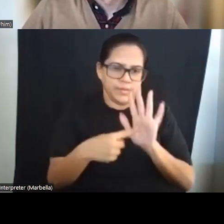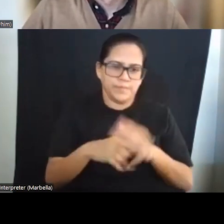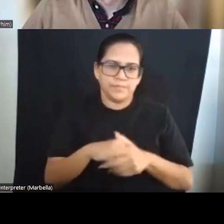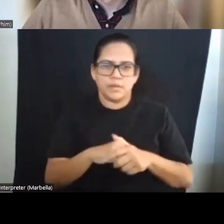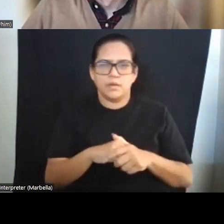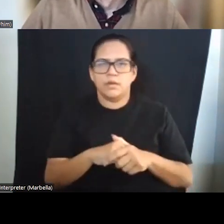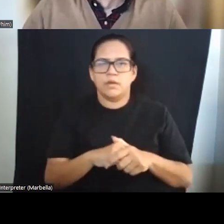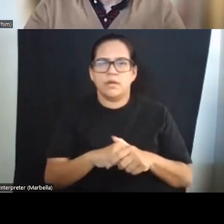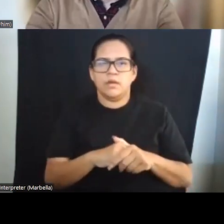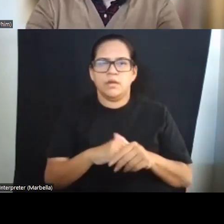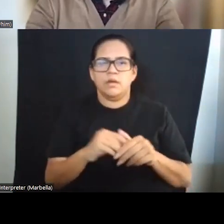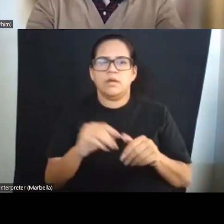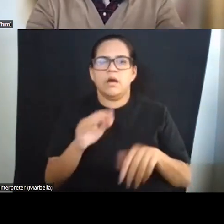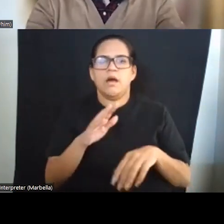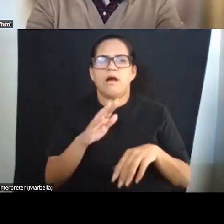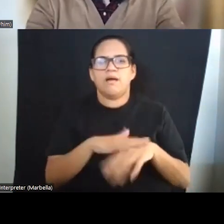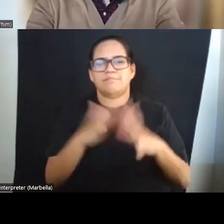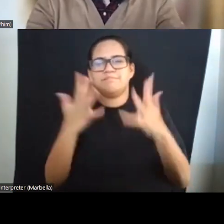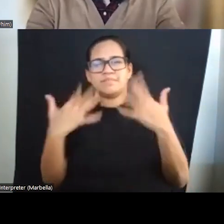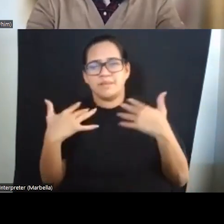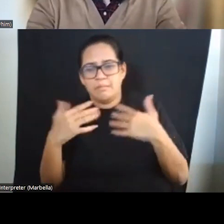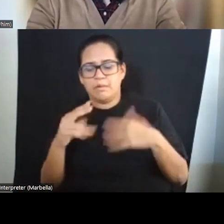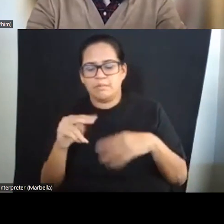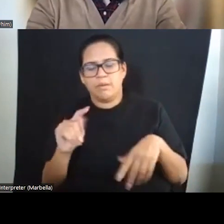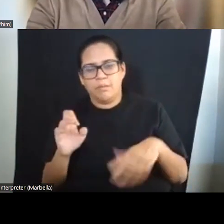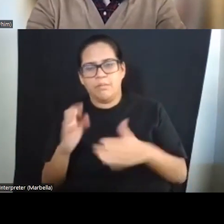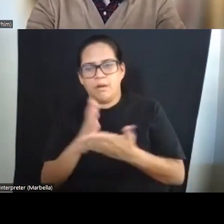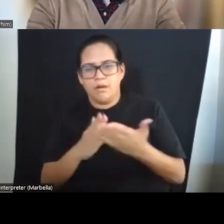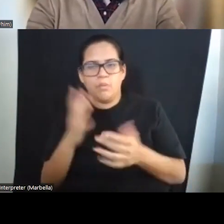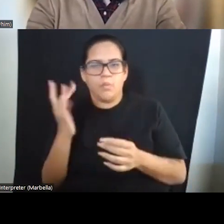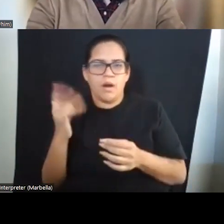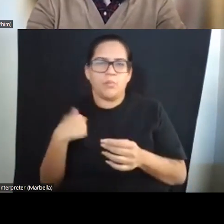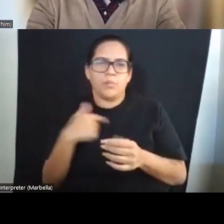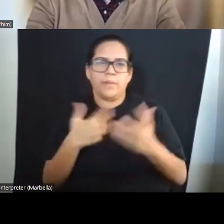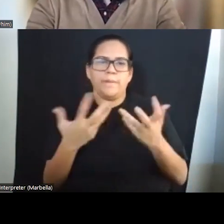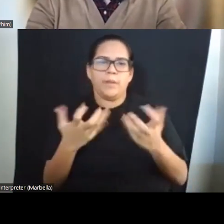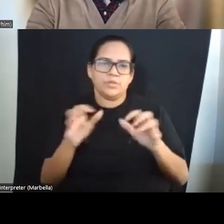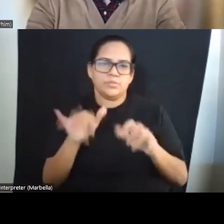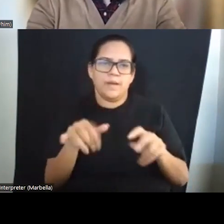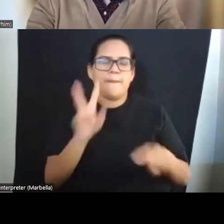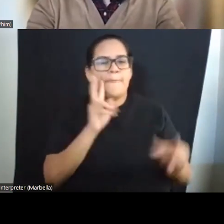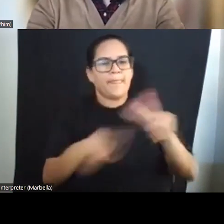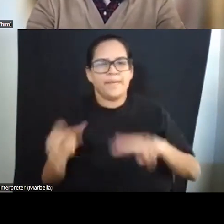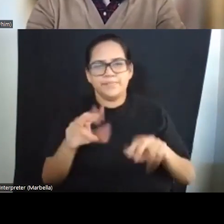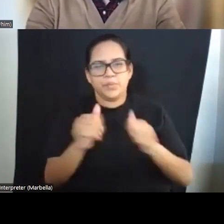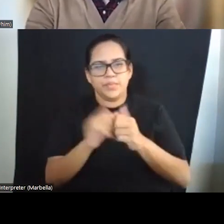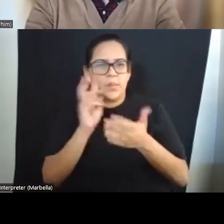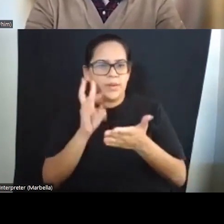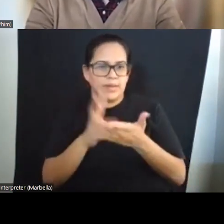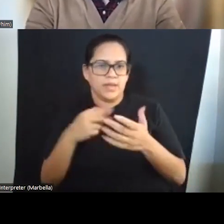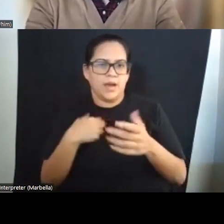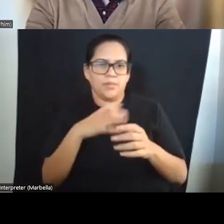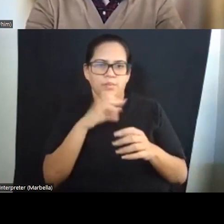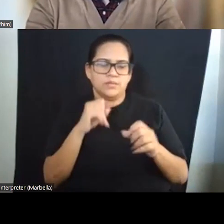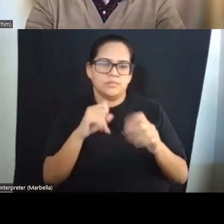that very somber note, part of why we wanted to do that exploration at Witness that I was speaking